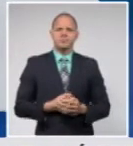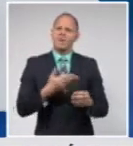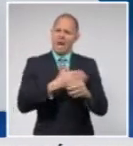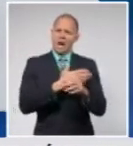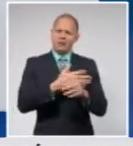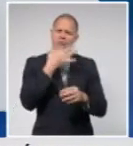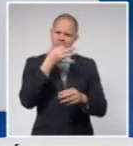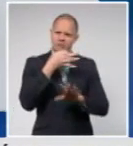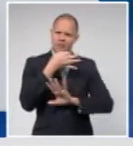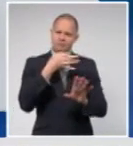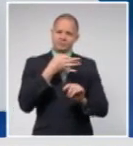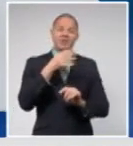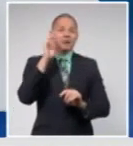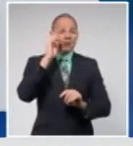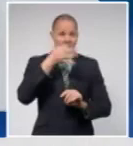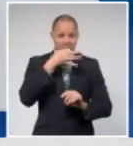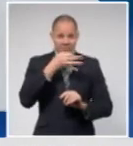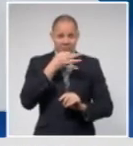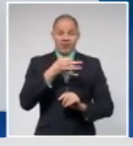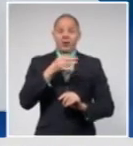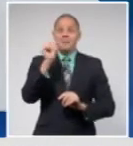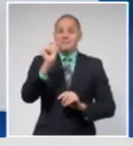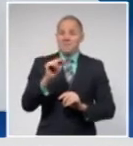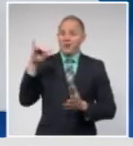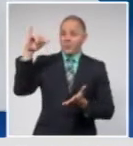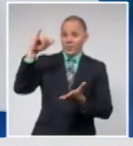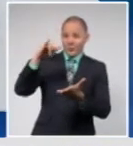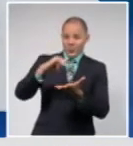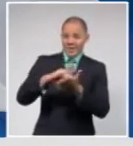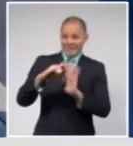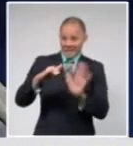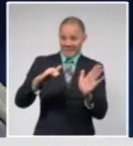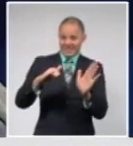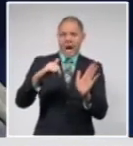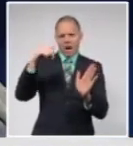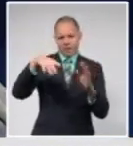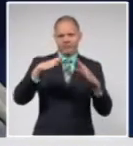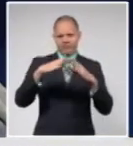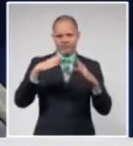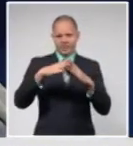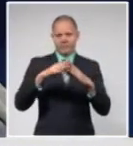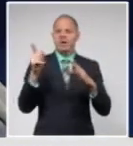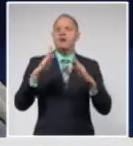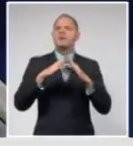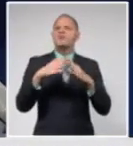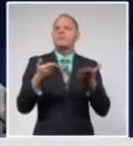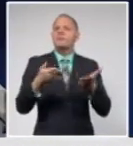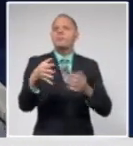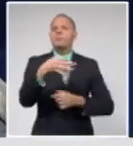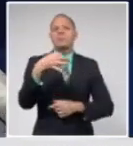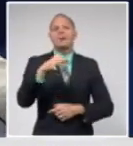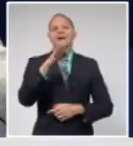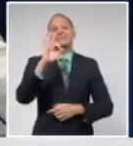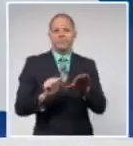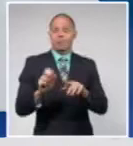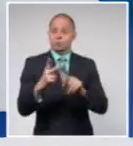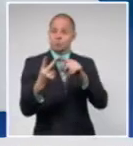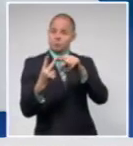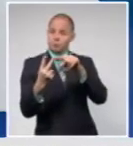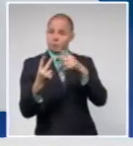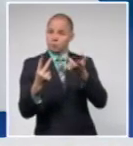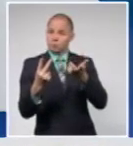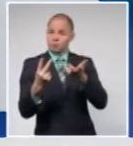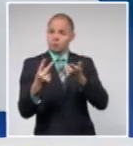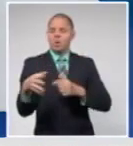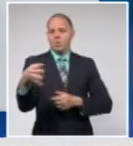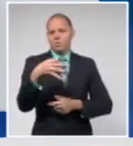province and belongs to Cerro municipality. Of the 24 local transmission cases, 7 are from Ciego de